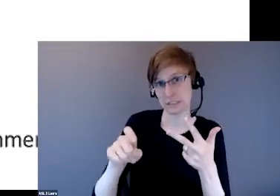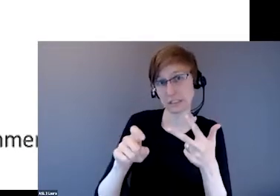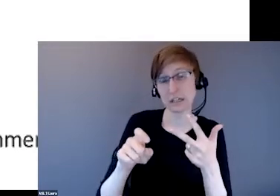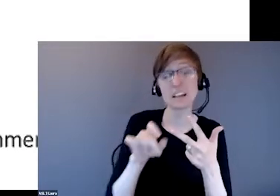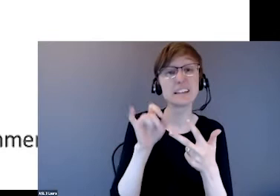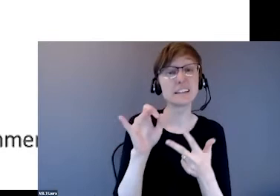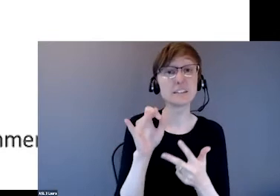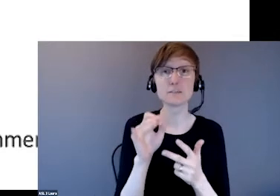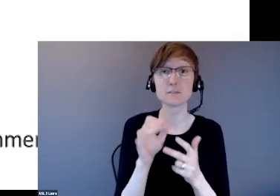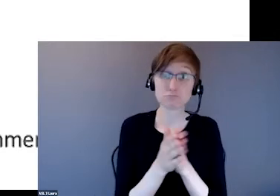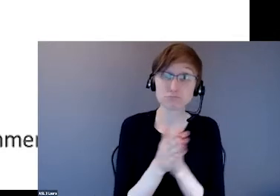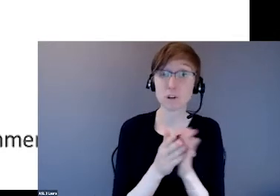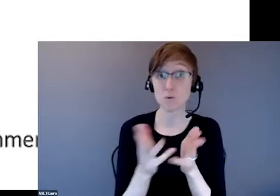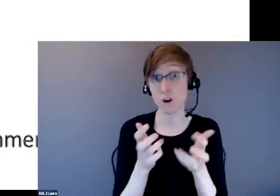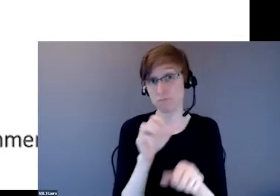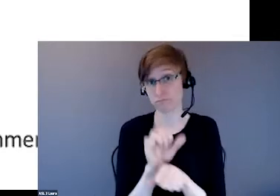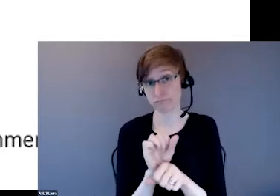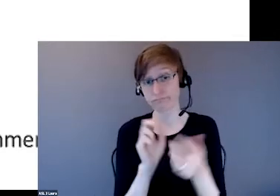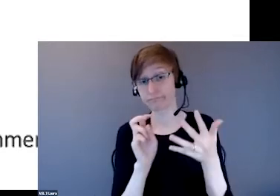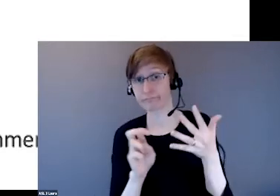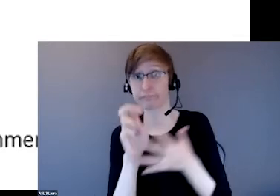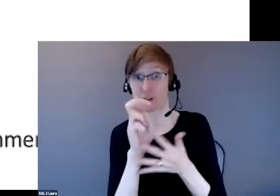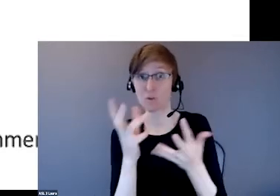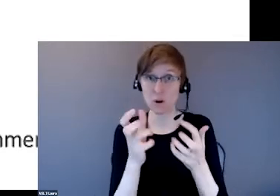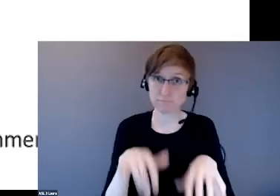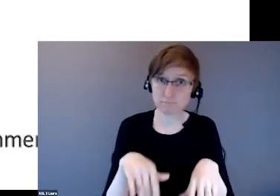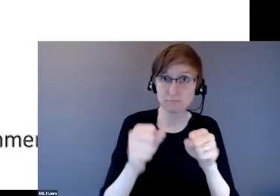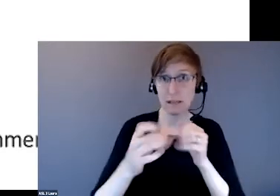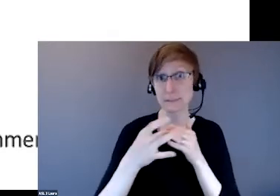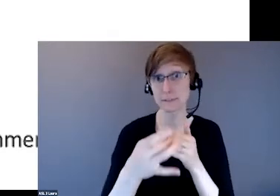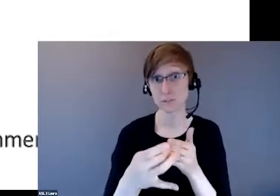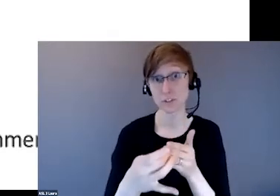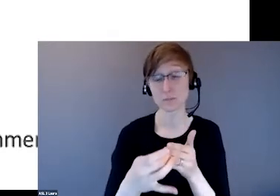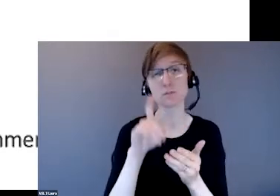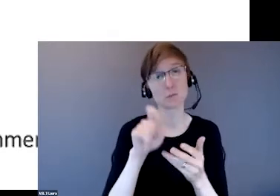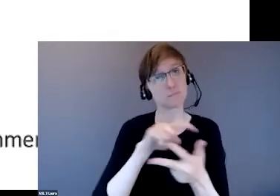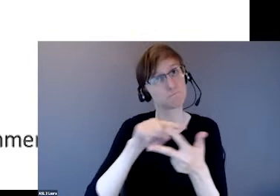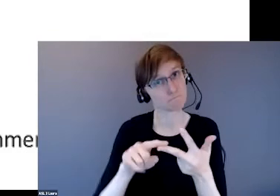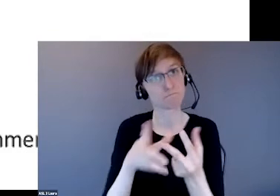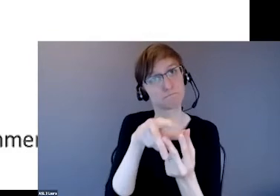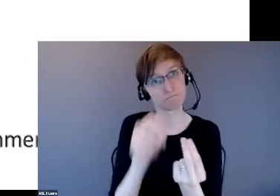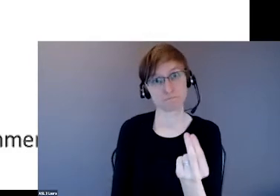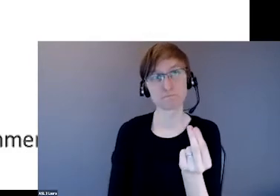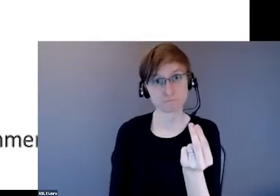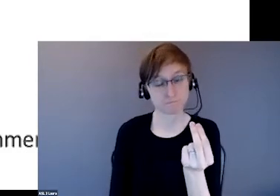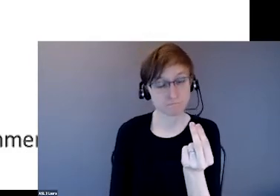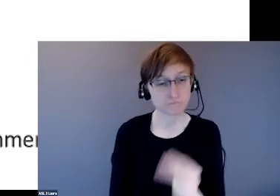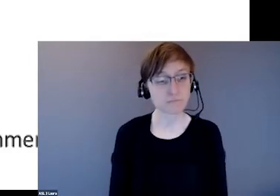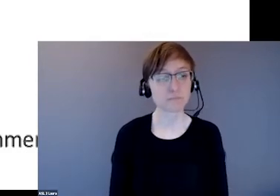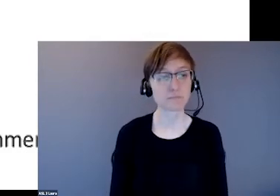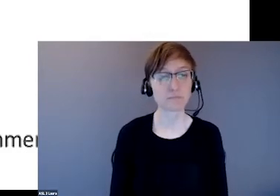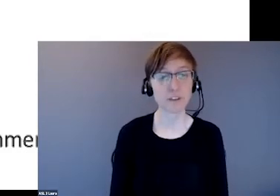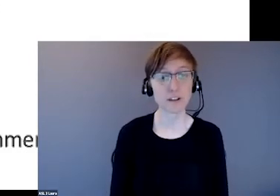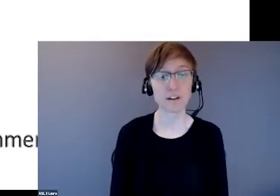is in career advancement and leadership. So with that, one of the key points that my participants frequently